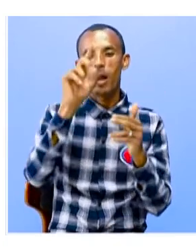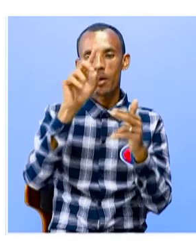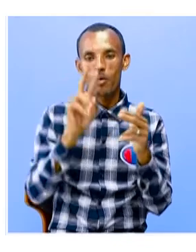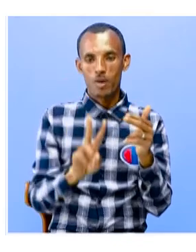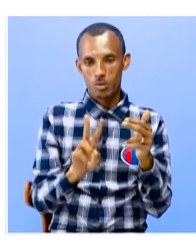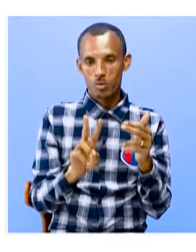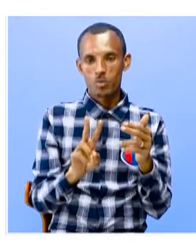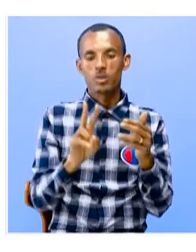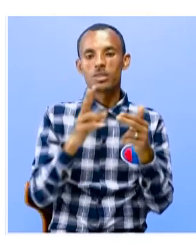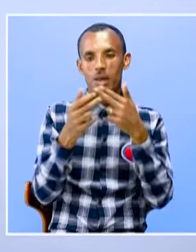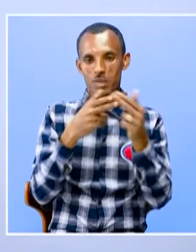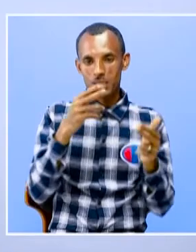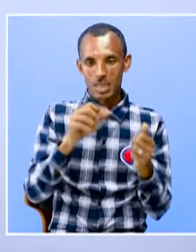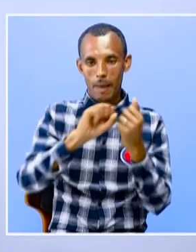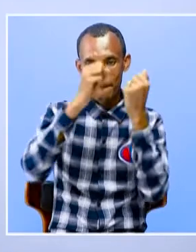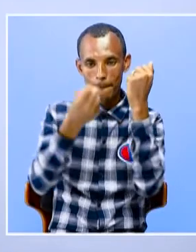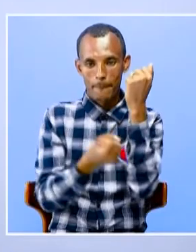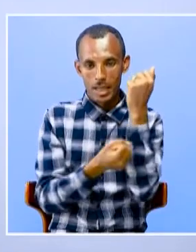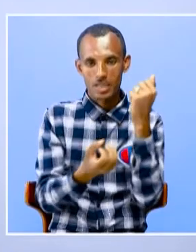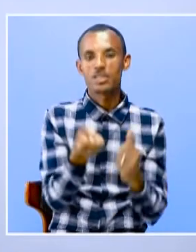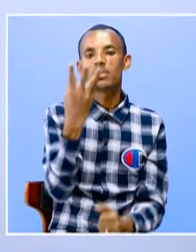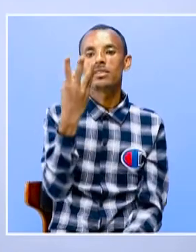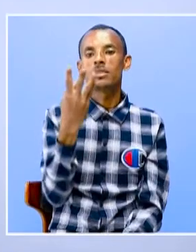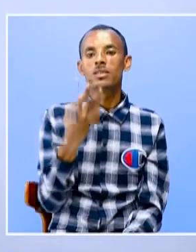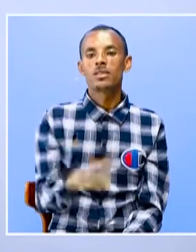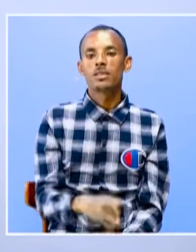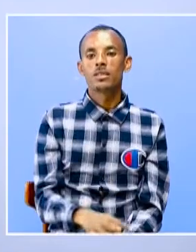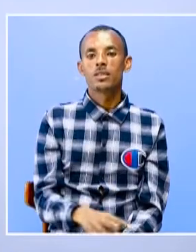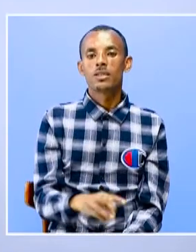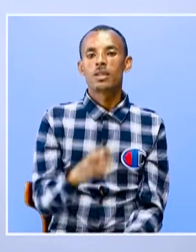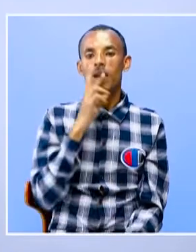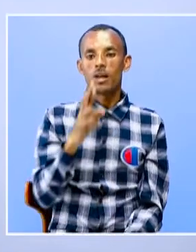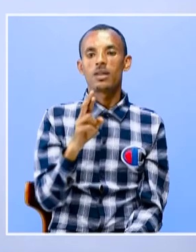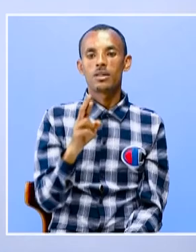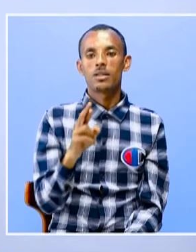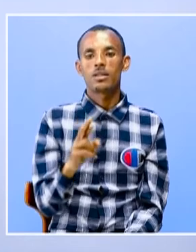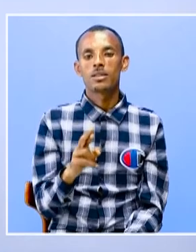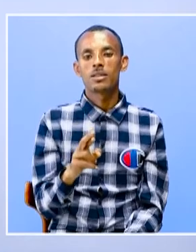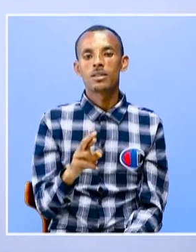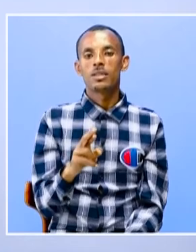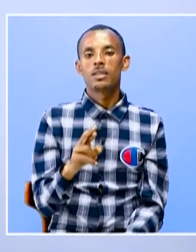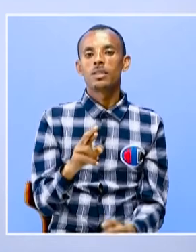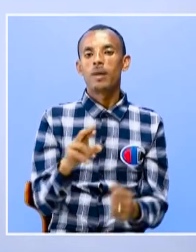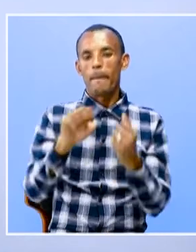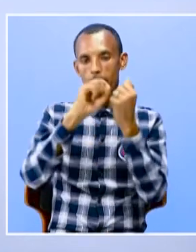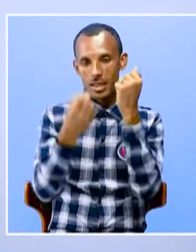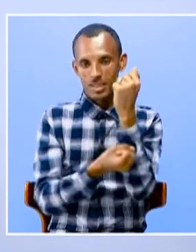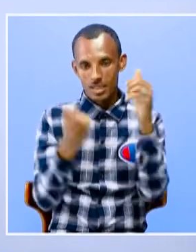times, and the base and the height of this triangle are at the side that